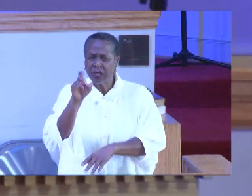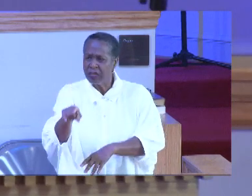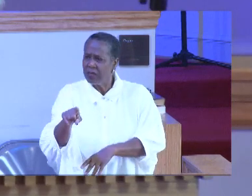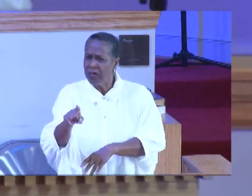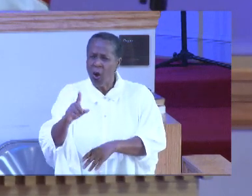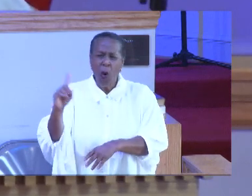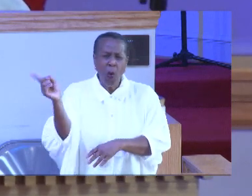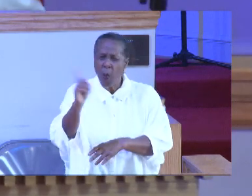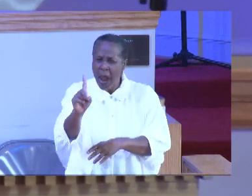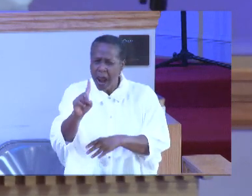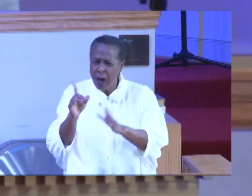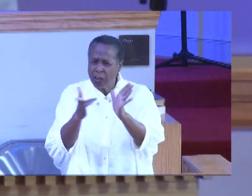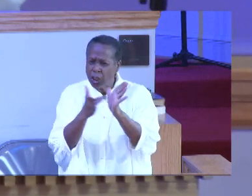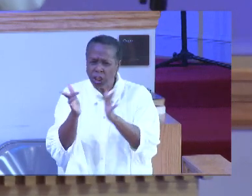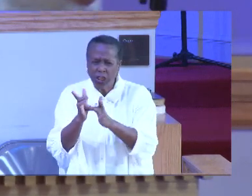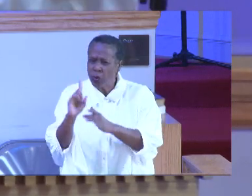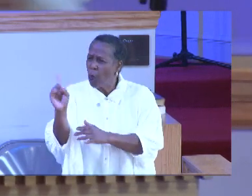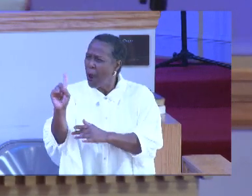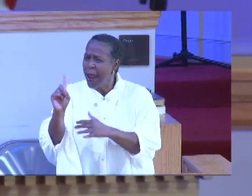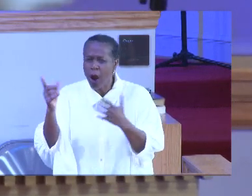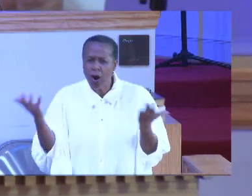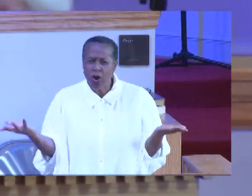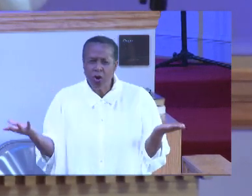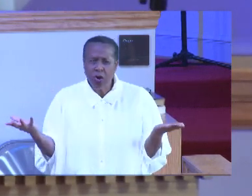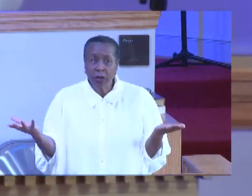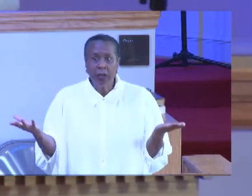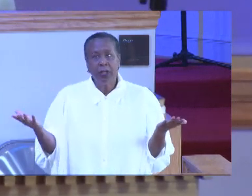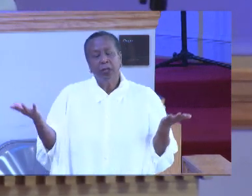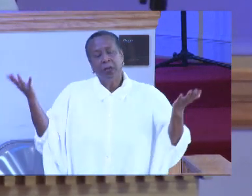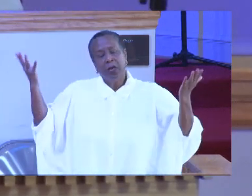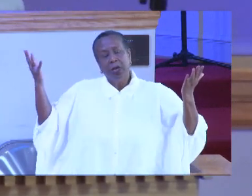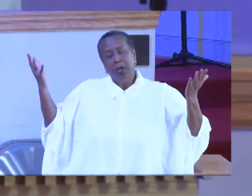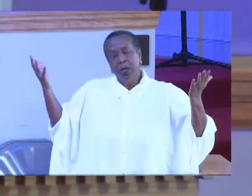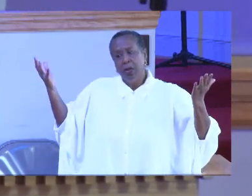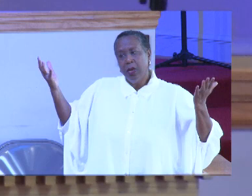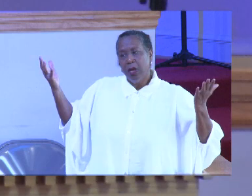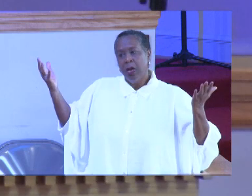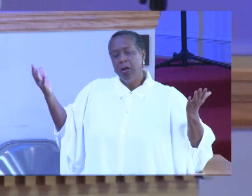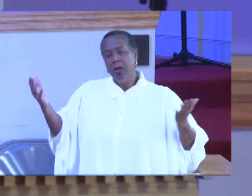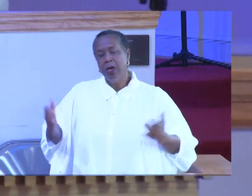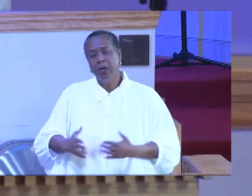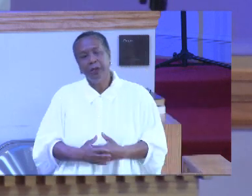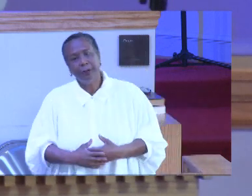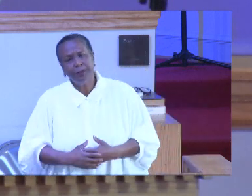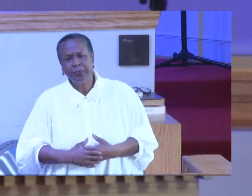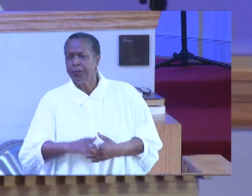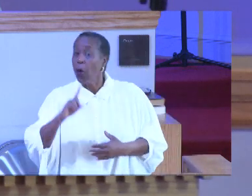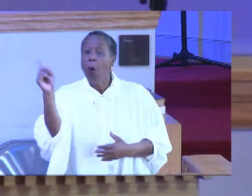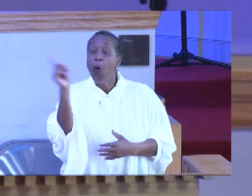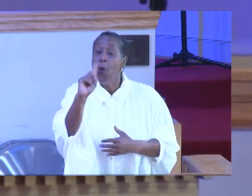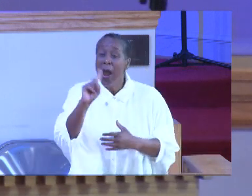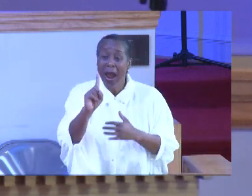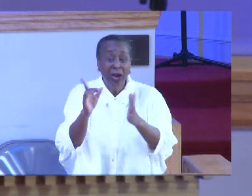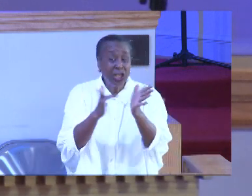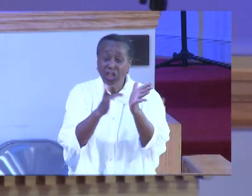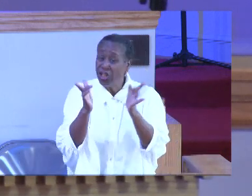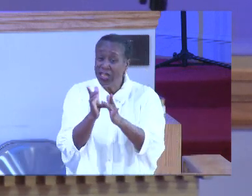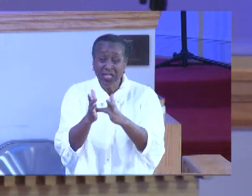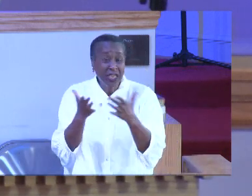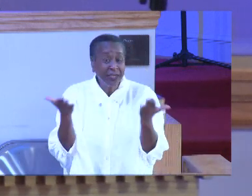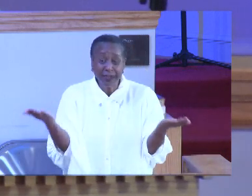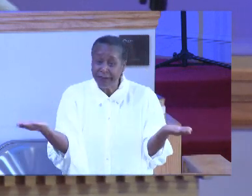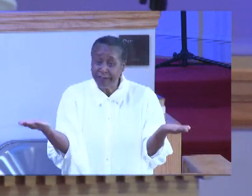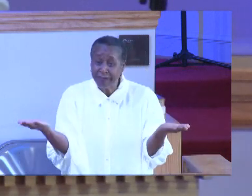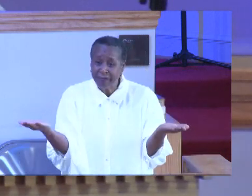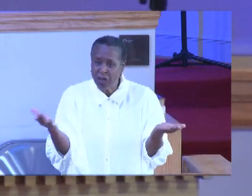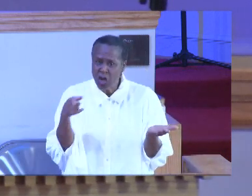is Jesus? I wish I had a voice to preach this thing. Where's Jesus?